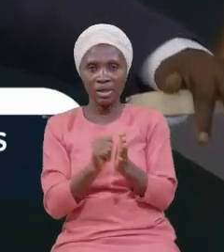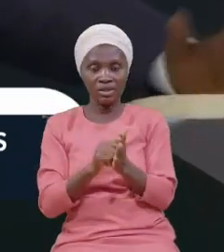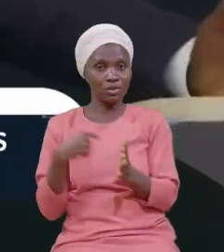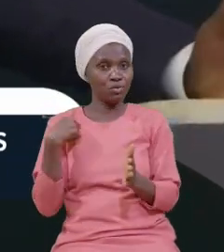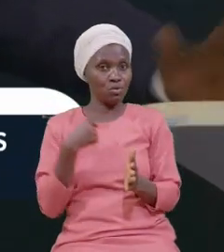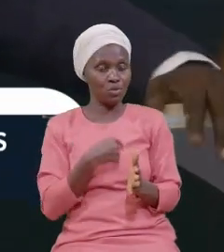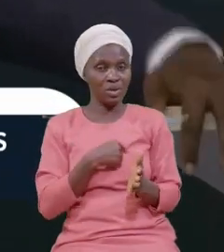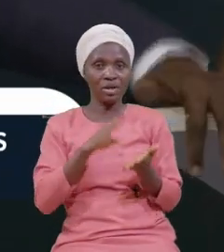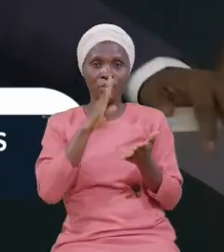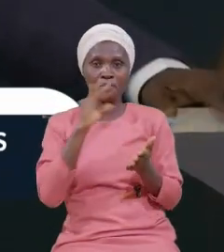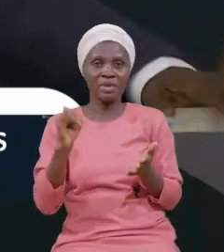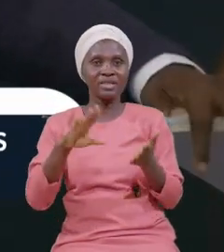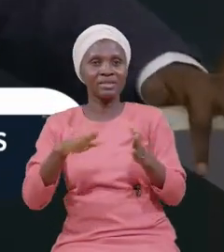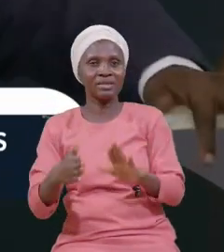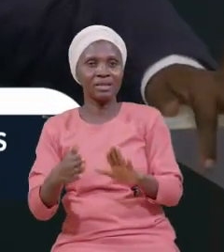sin,